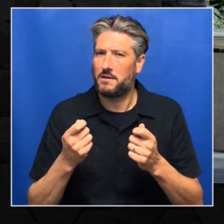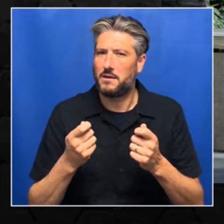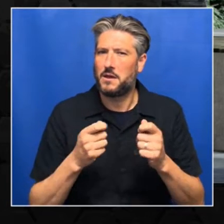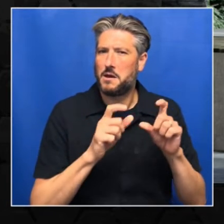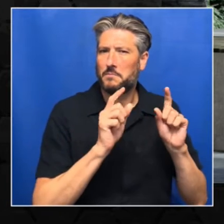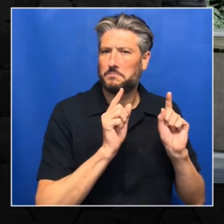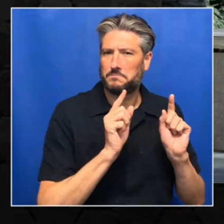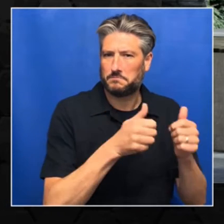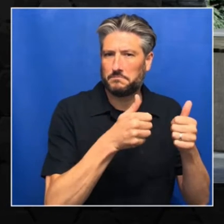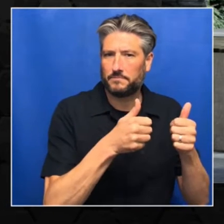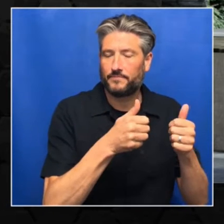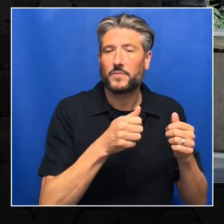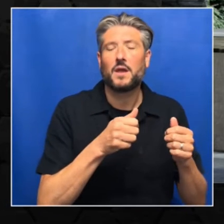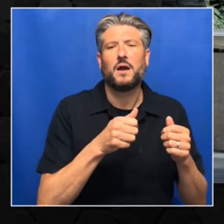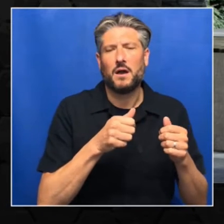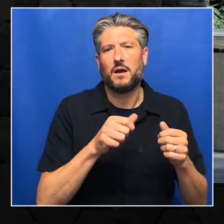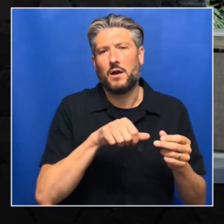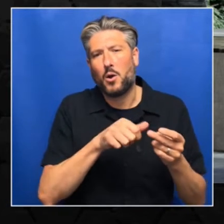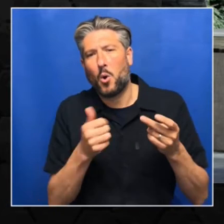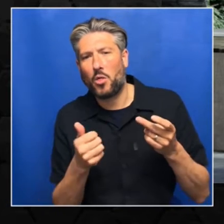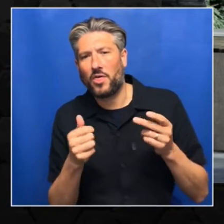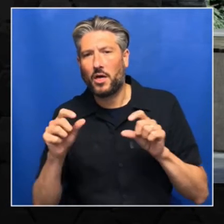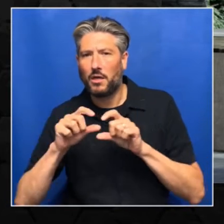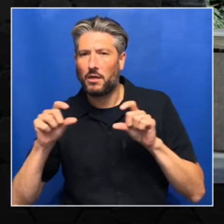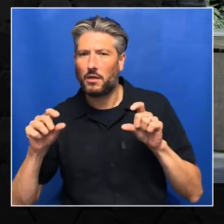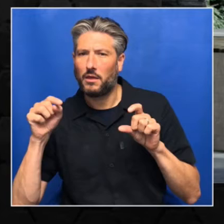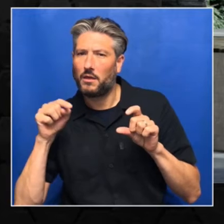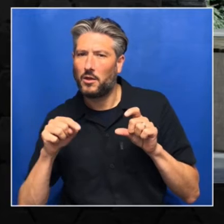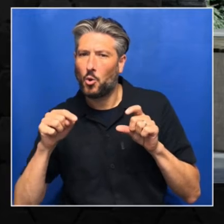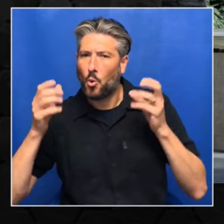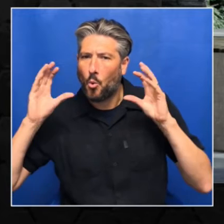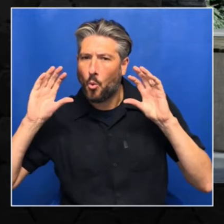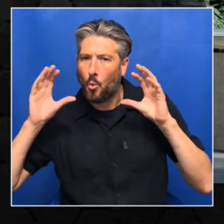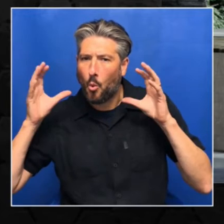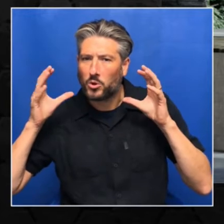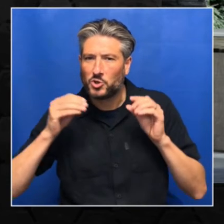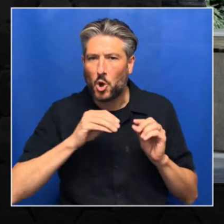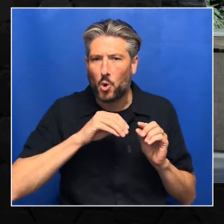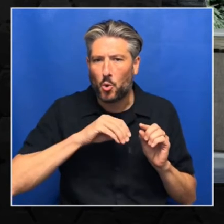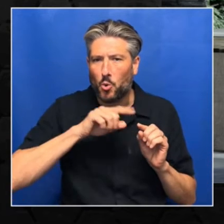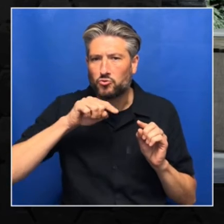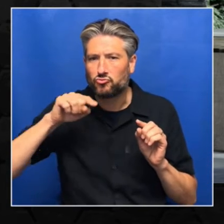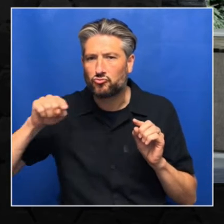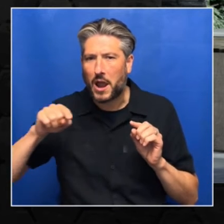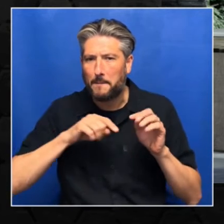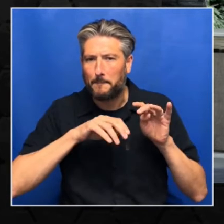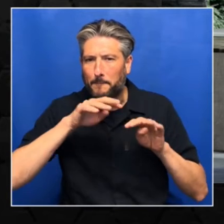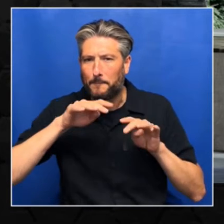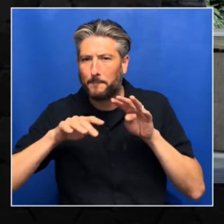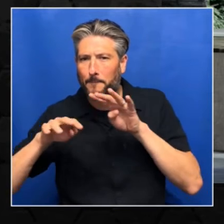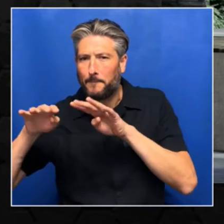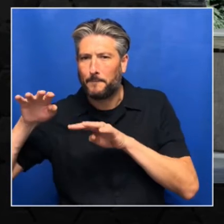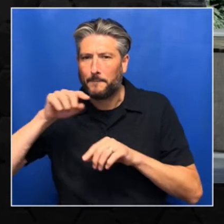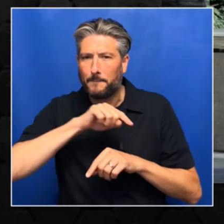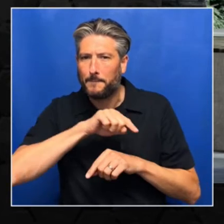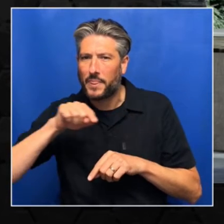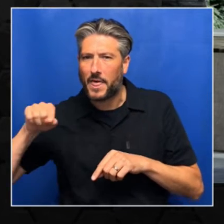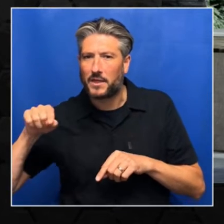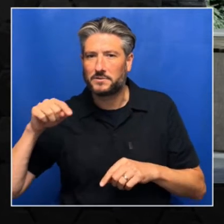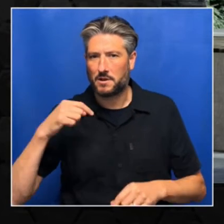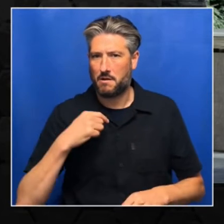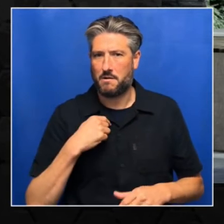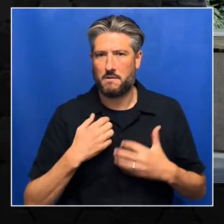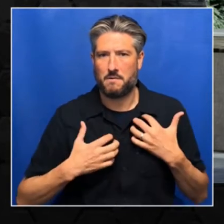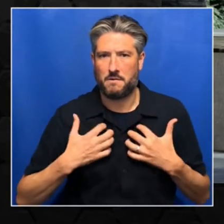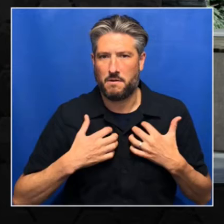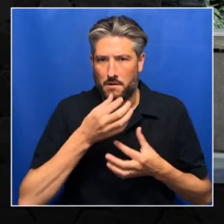audio transforms and visualizations as part of the final learning module, which is learning path, which is available. So the reason